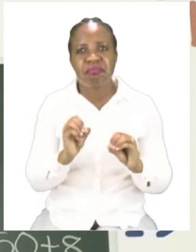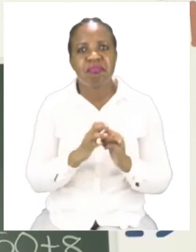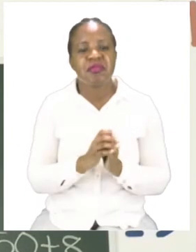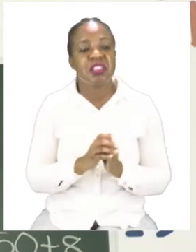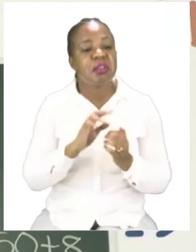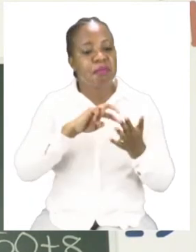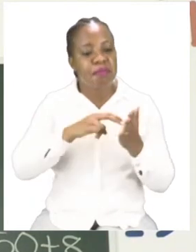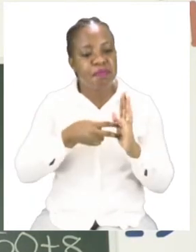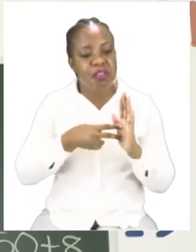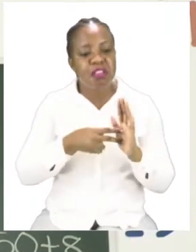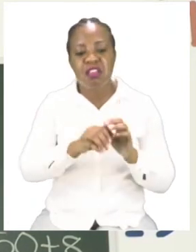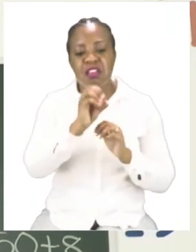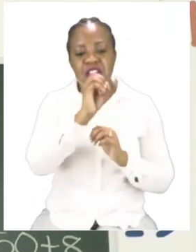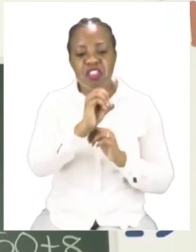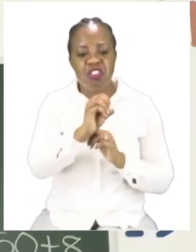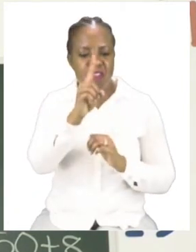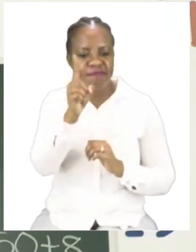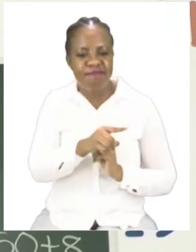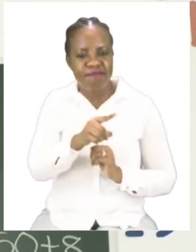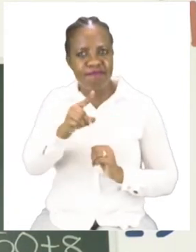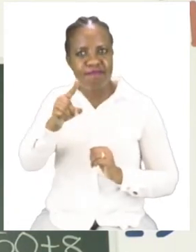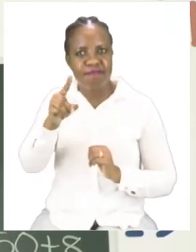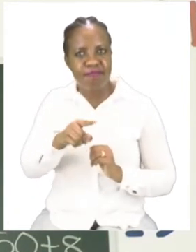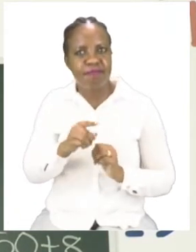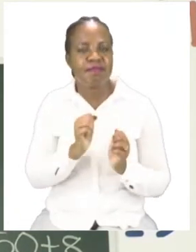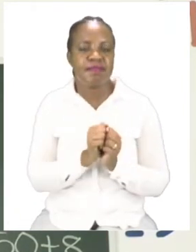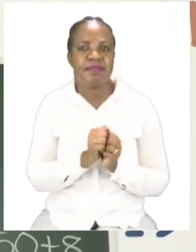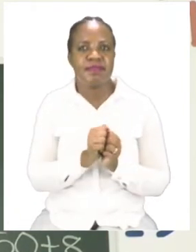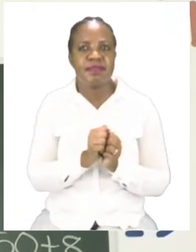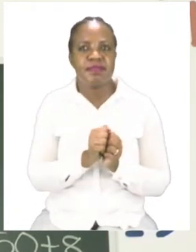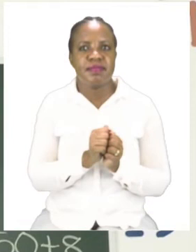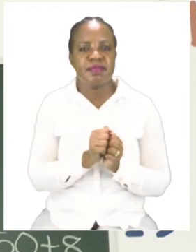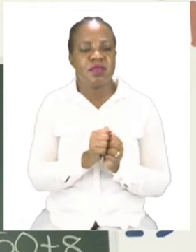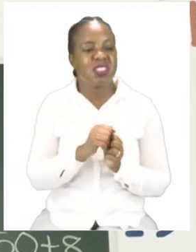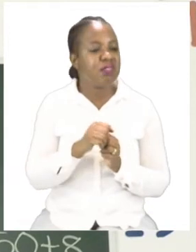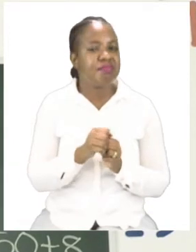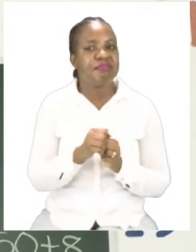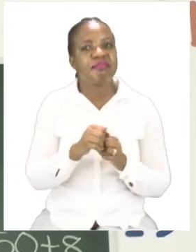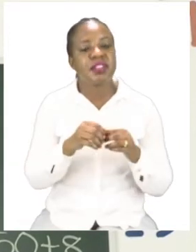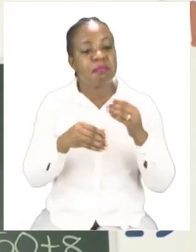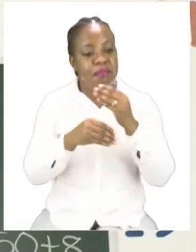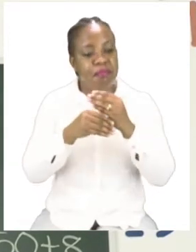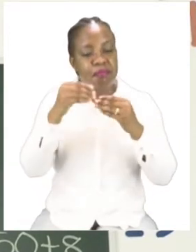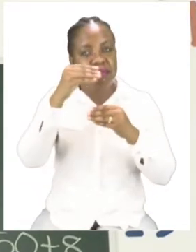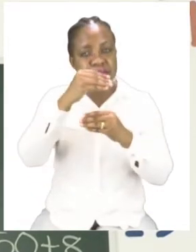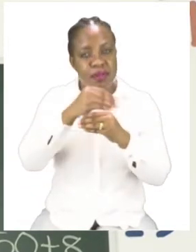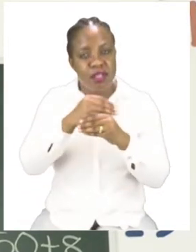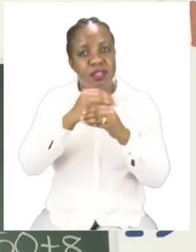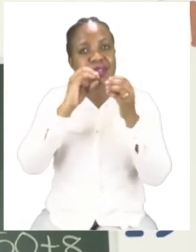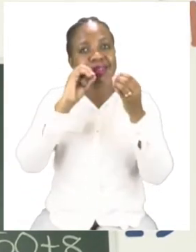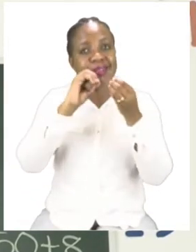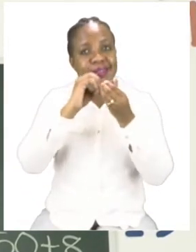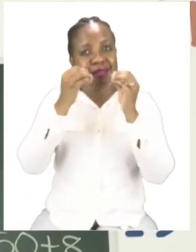cross them out. So we can cross our zeros out and then take our